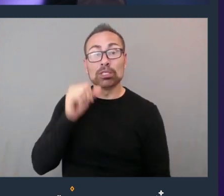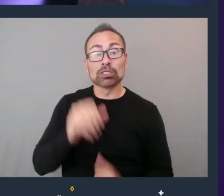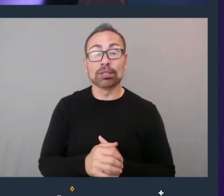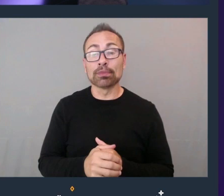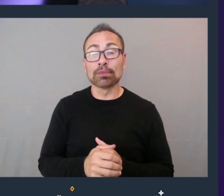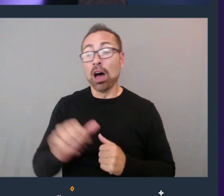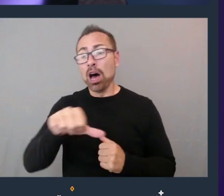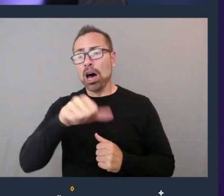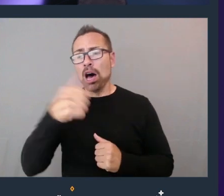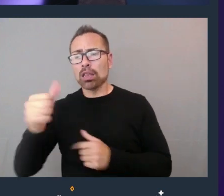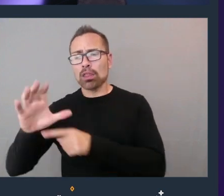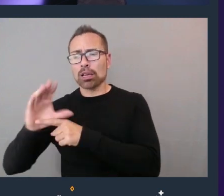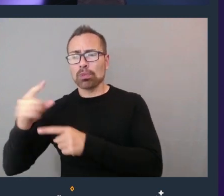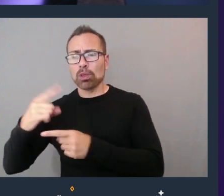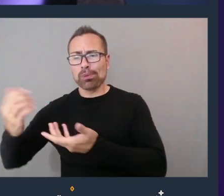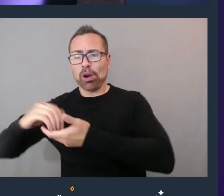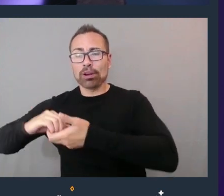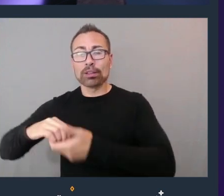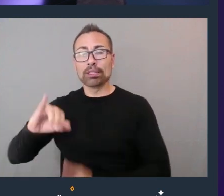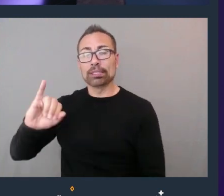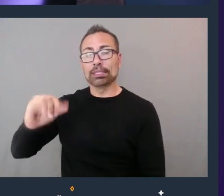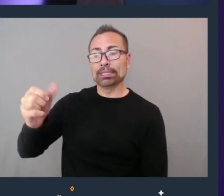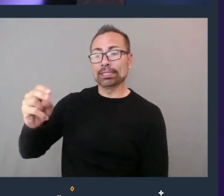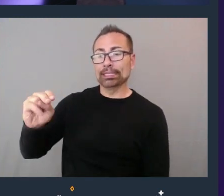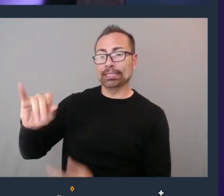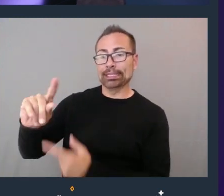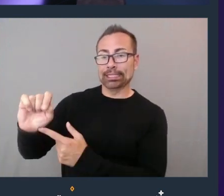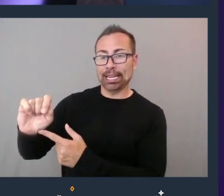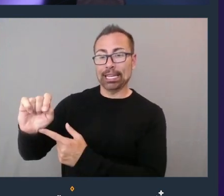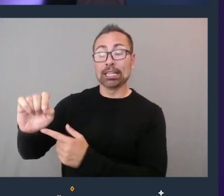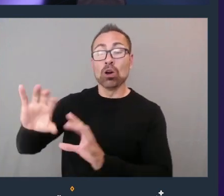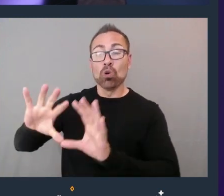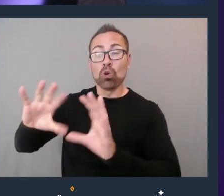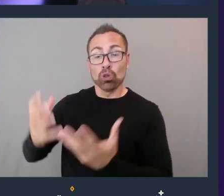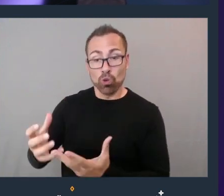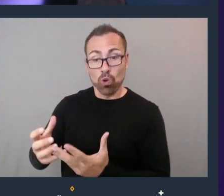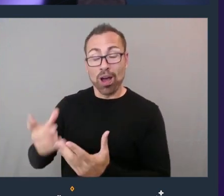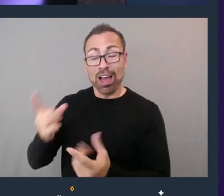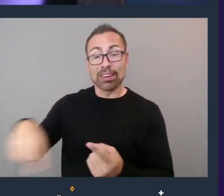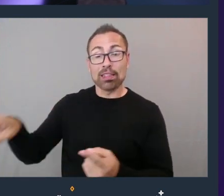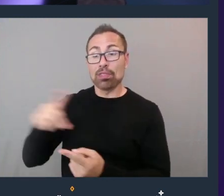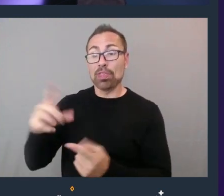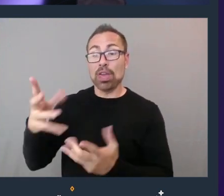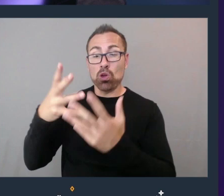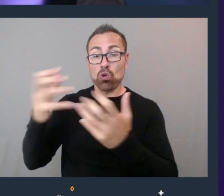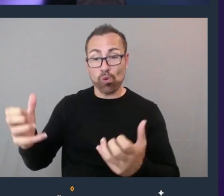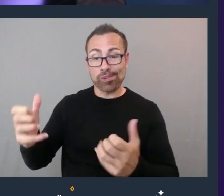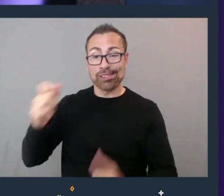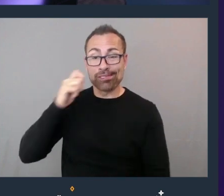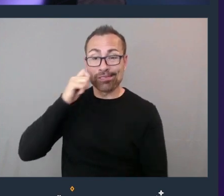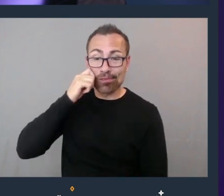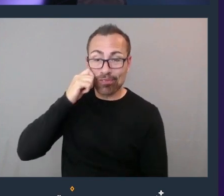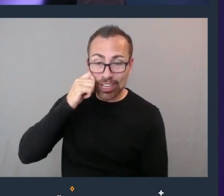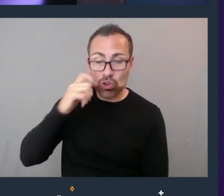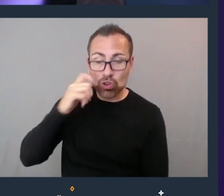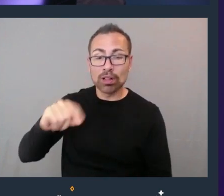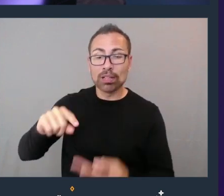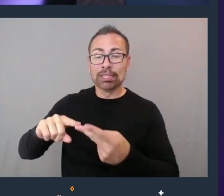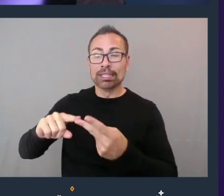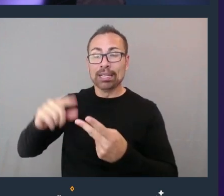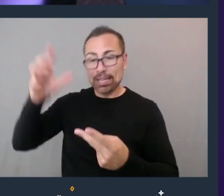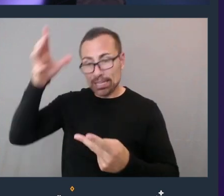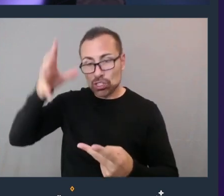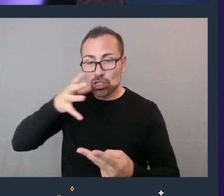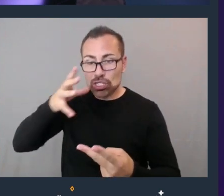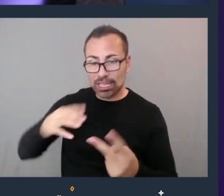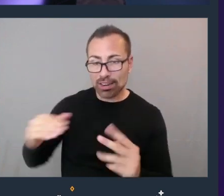nonprofit organization working to achieve gender and racial equity in the science, technology, engineering, and mathematics fields. I really encourage all of you to check